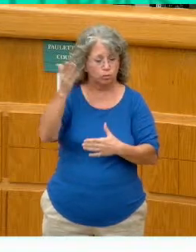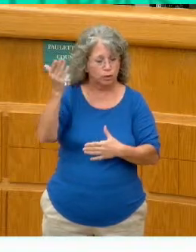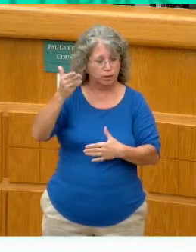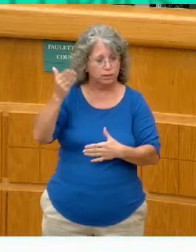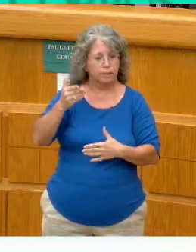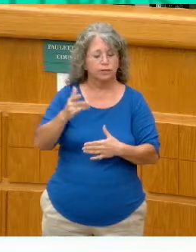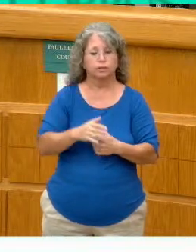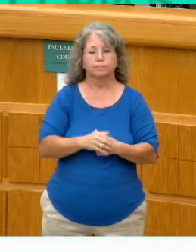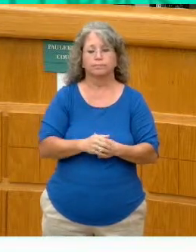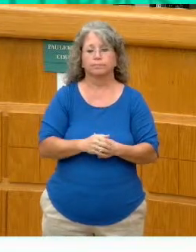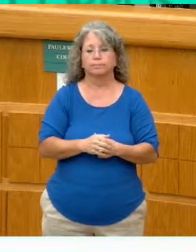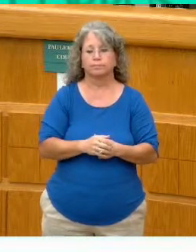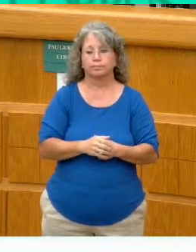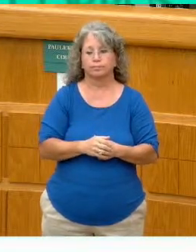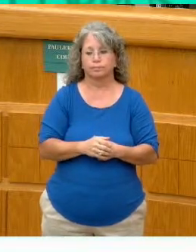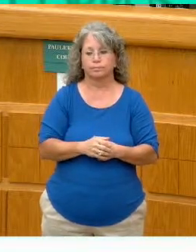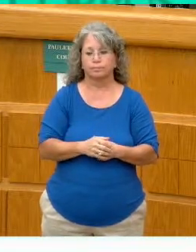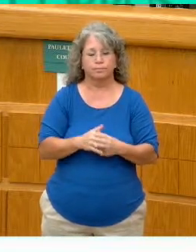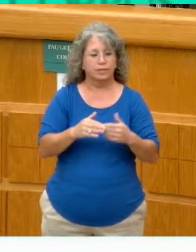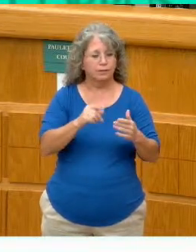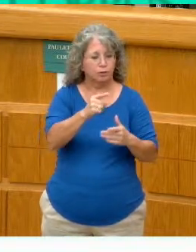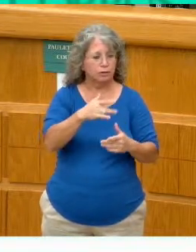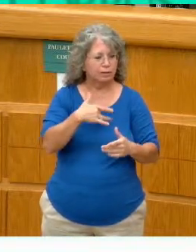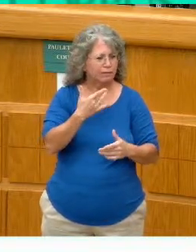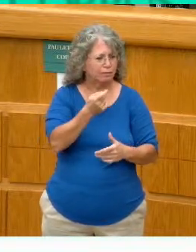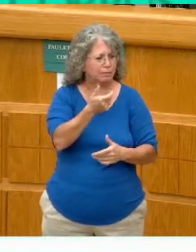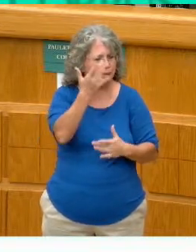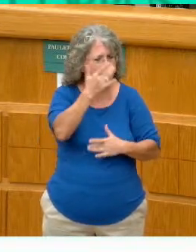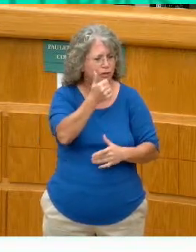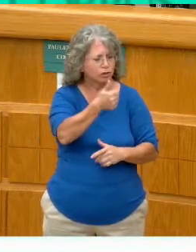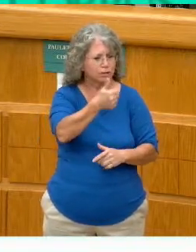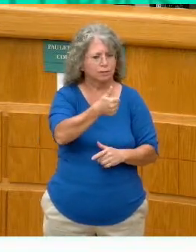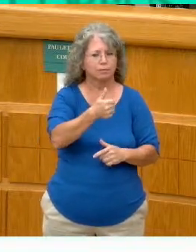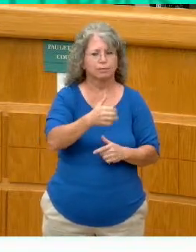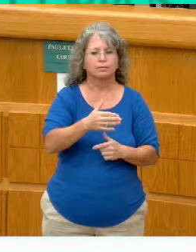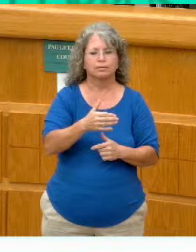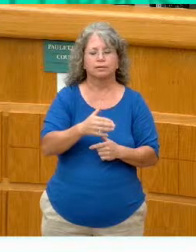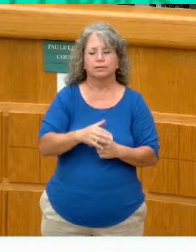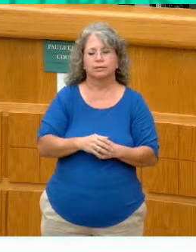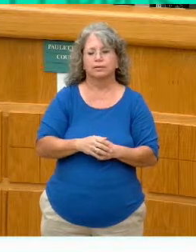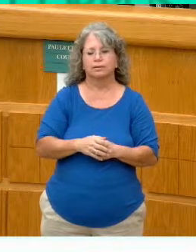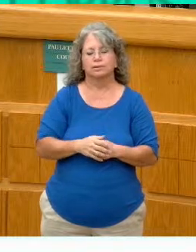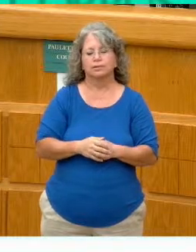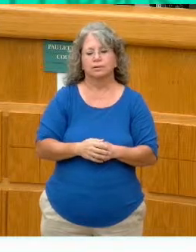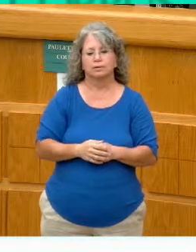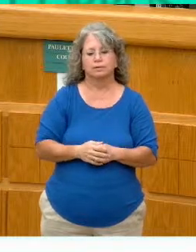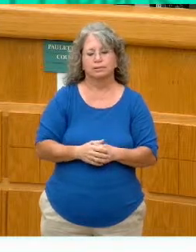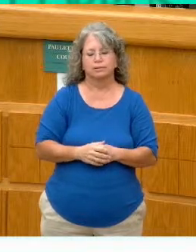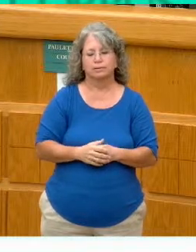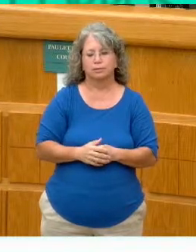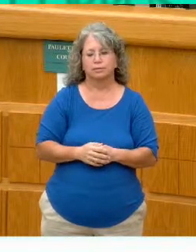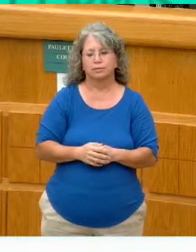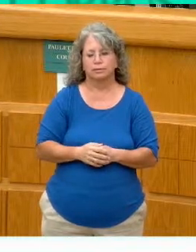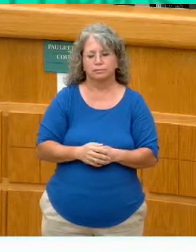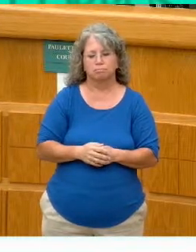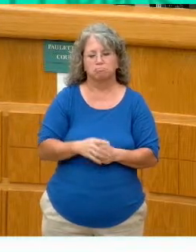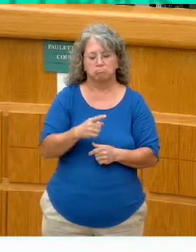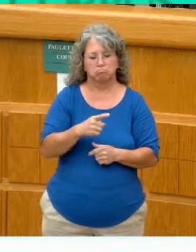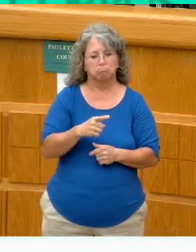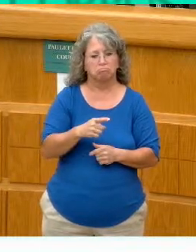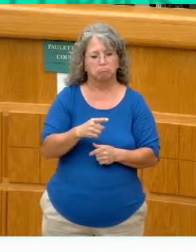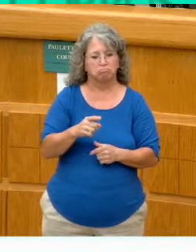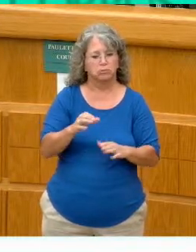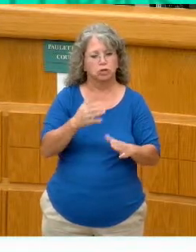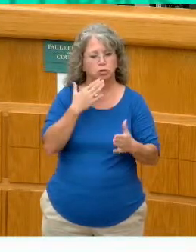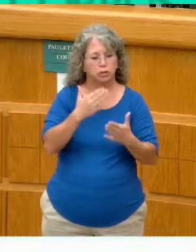presentation when you're kind of feeling a little bit under the weather. You're doing good for the task force,